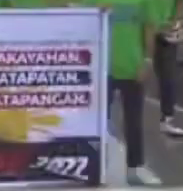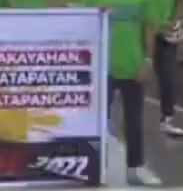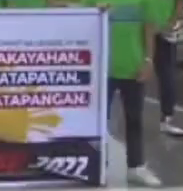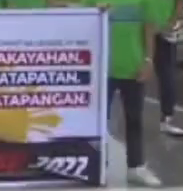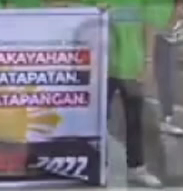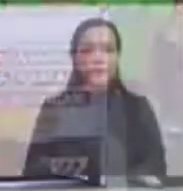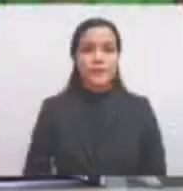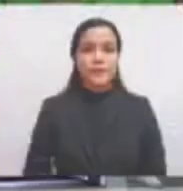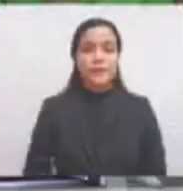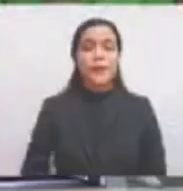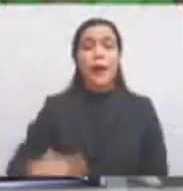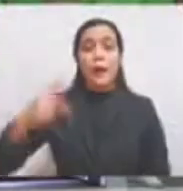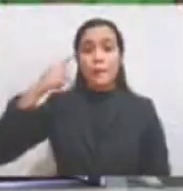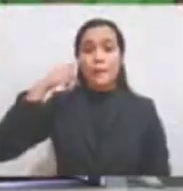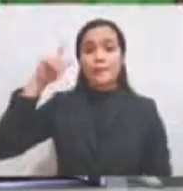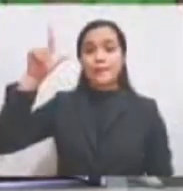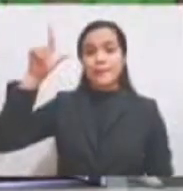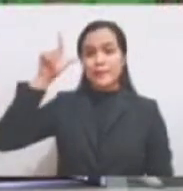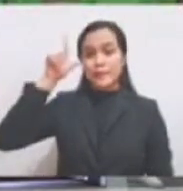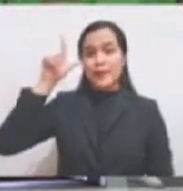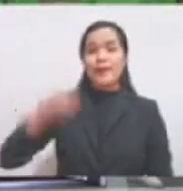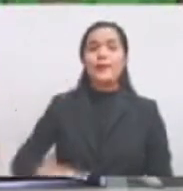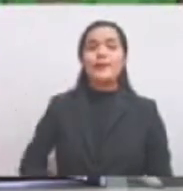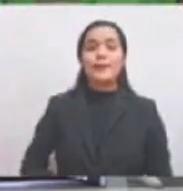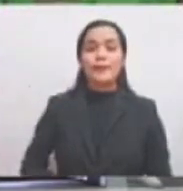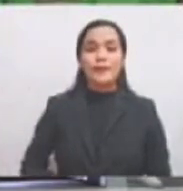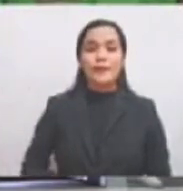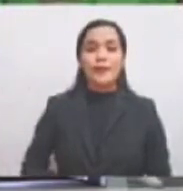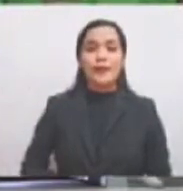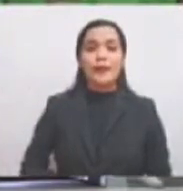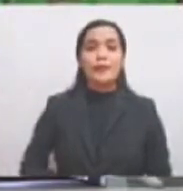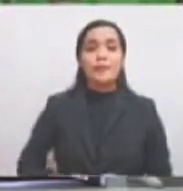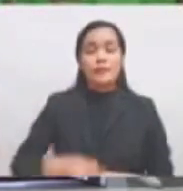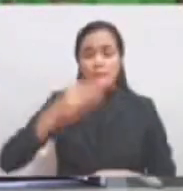Ping Lacson! Ping Lacson! Ang kapiliti